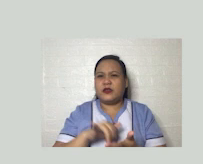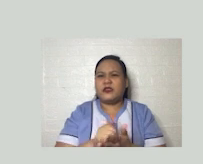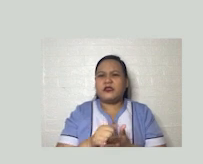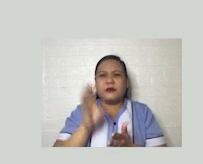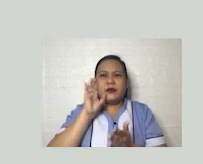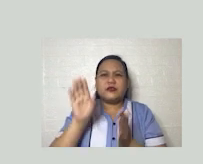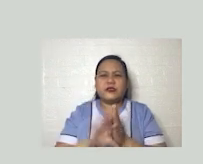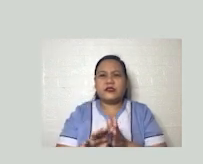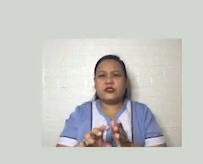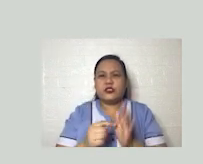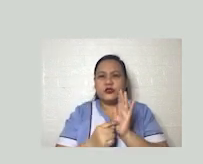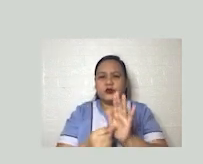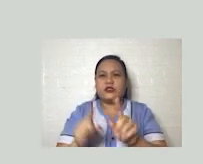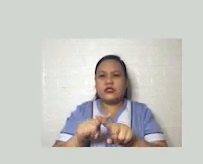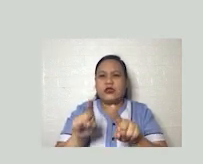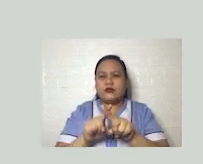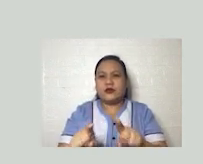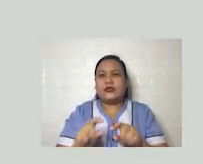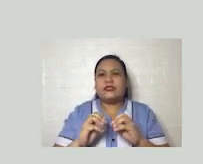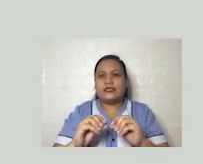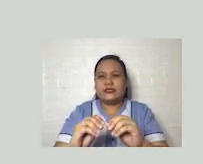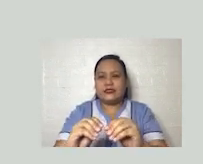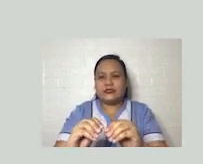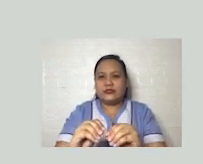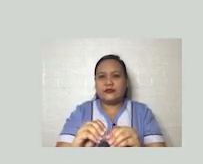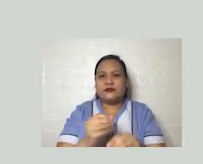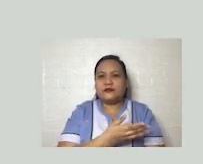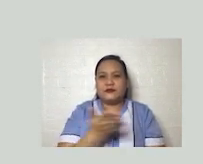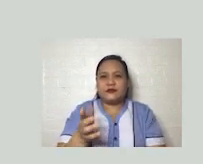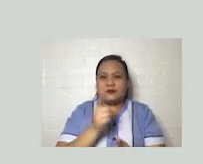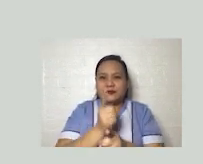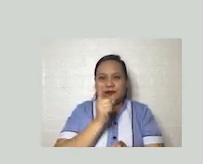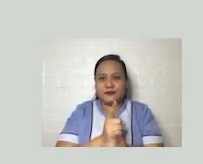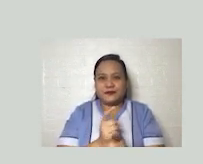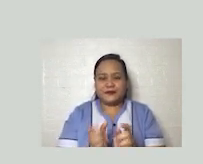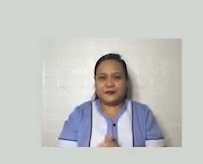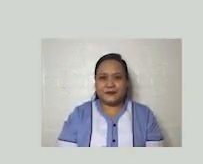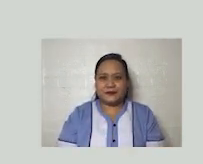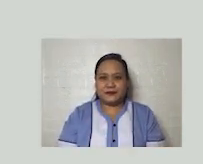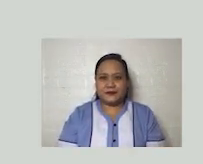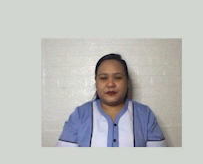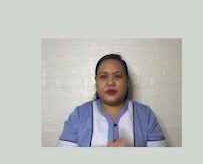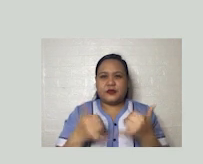If you said that this picture shows different seeds, you are correct.